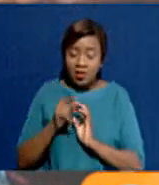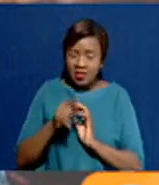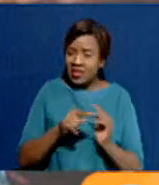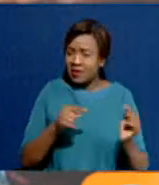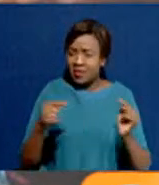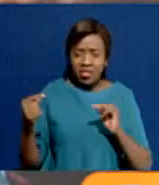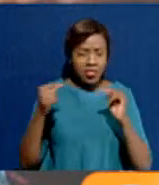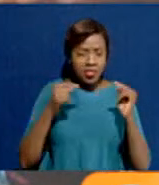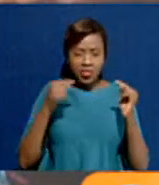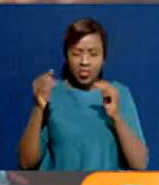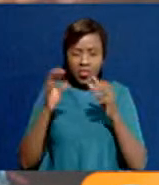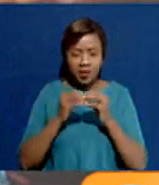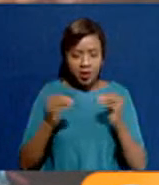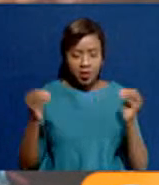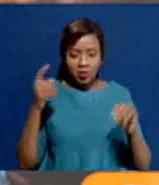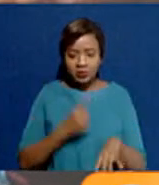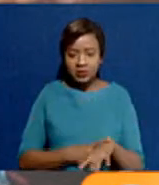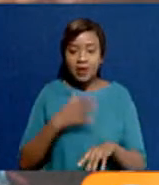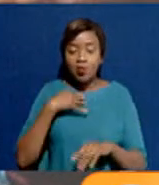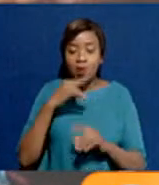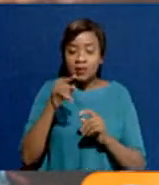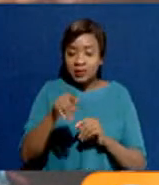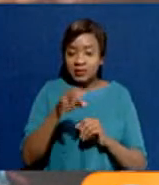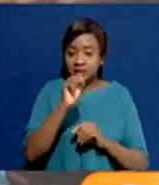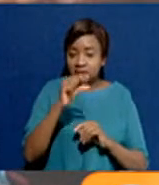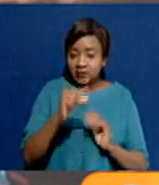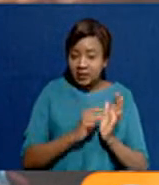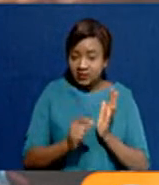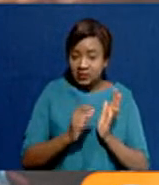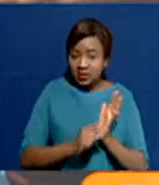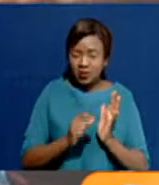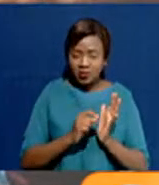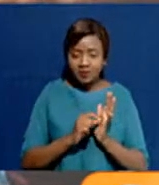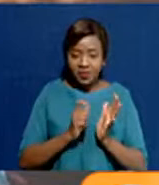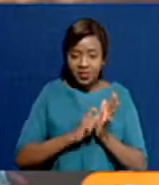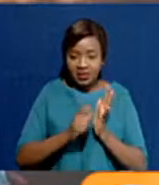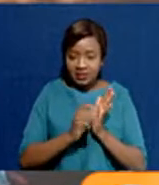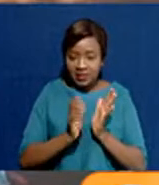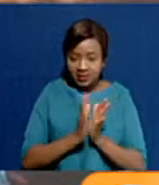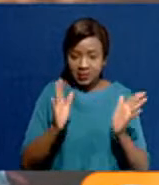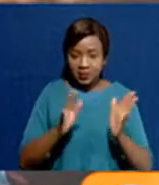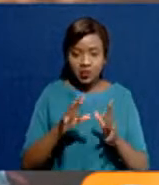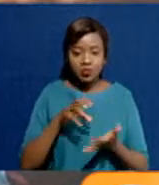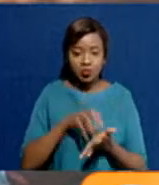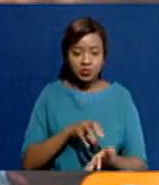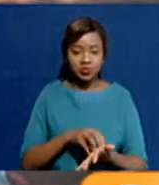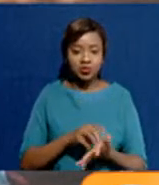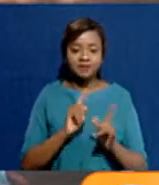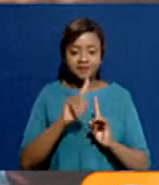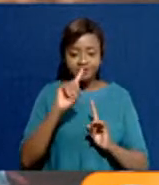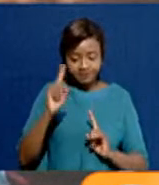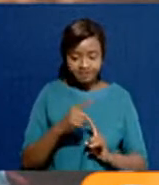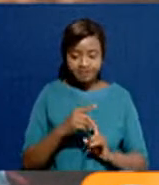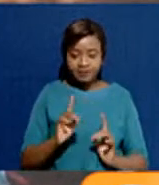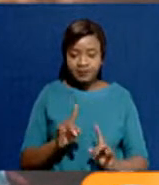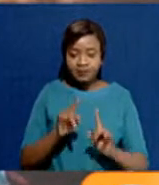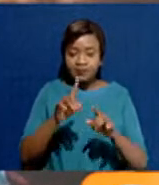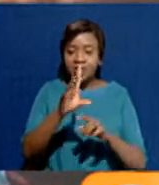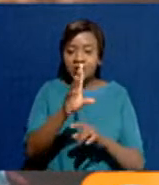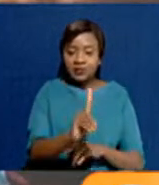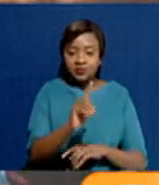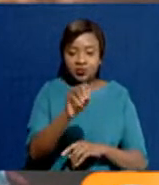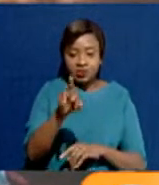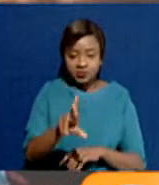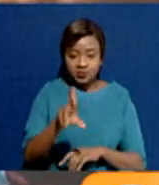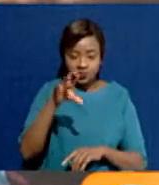contest for the Secretary General's post, the court having directed the warring factions to first take the matter to the party's dispute